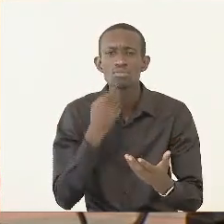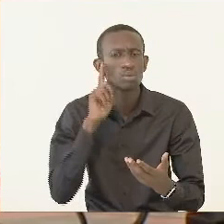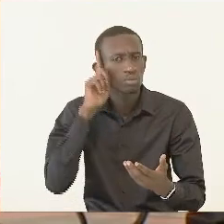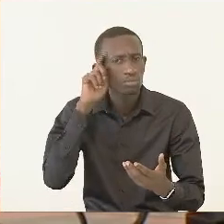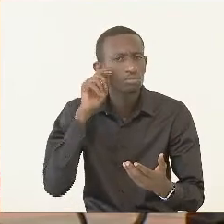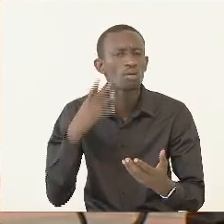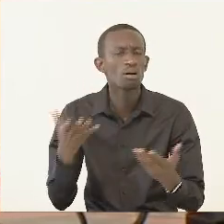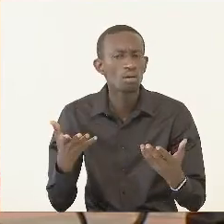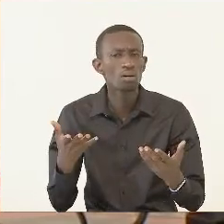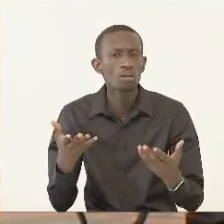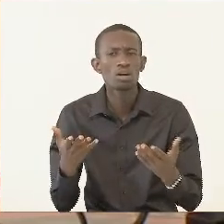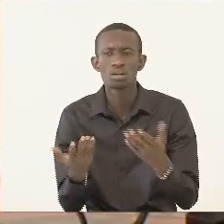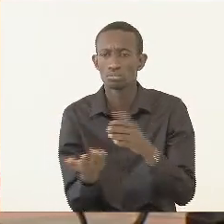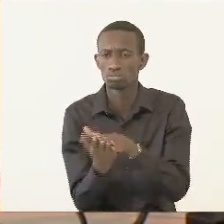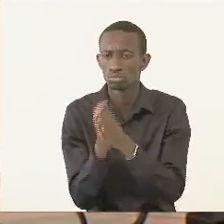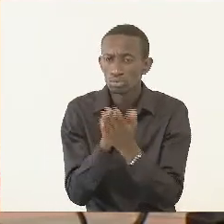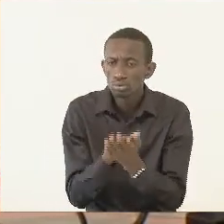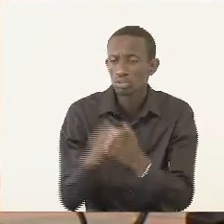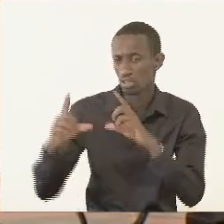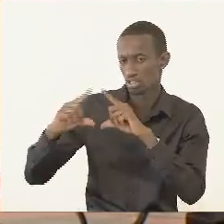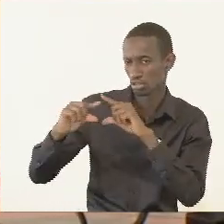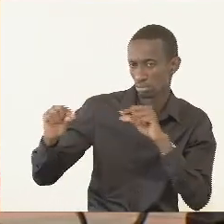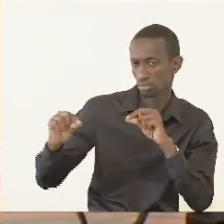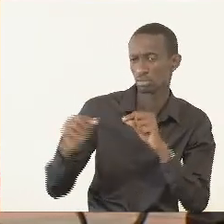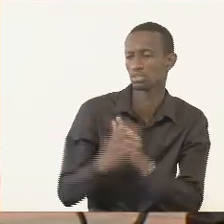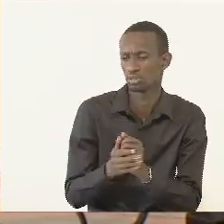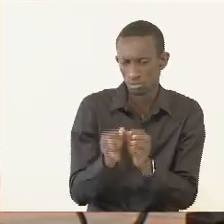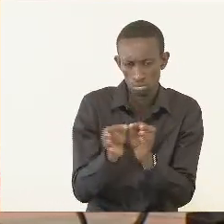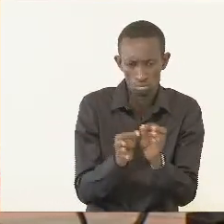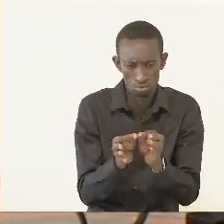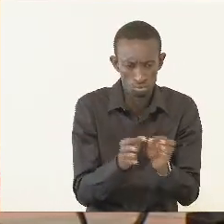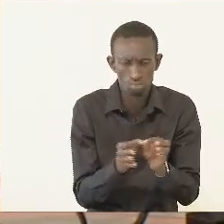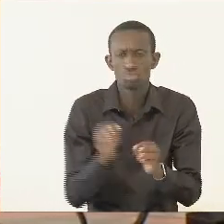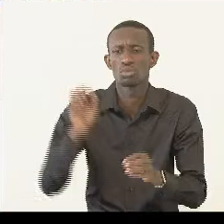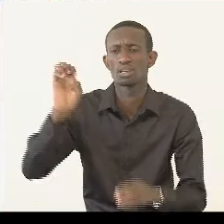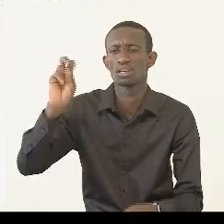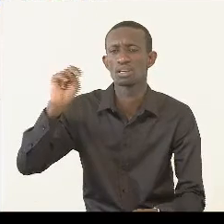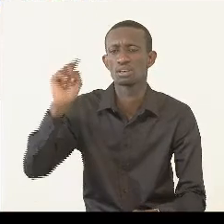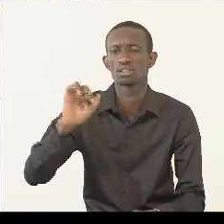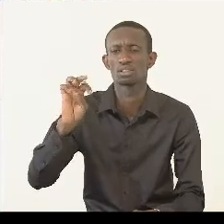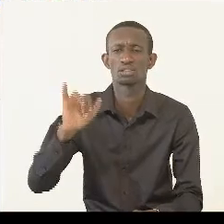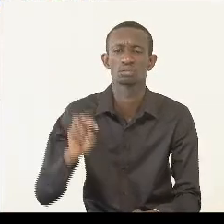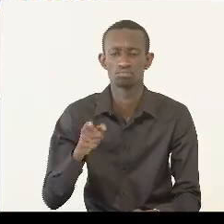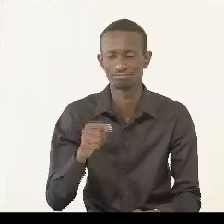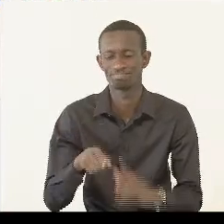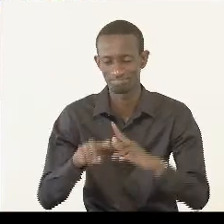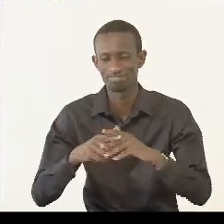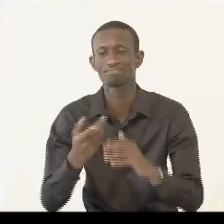will convert a terminology, a process, a substrate into an enzyme. There we